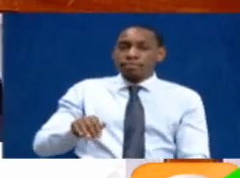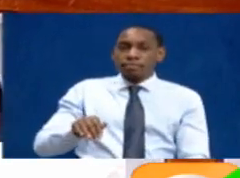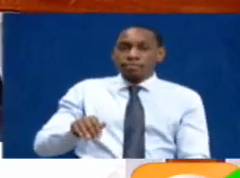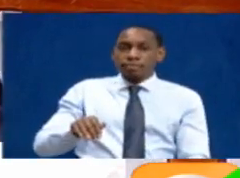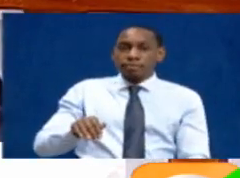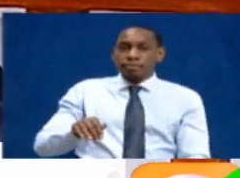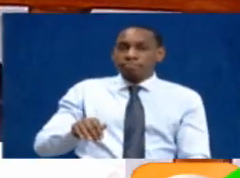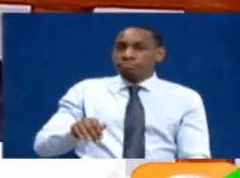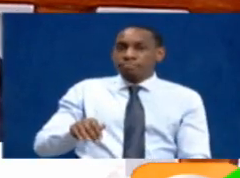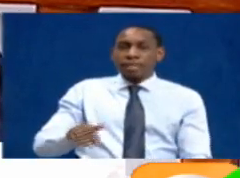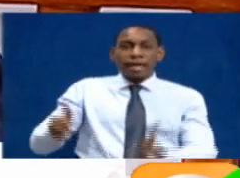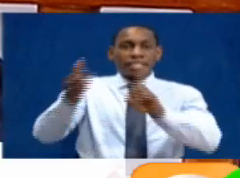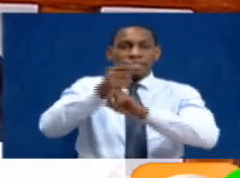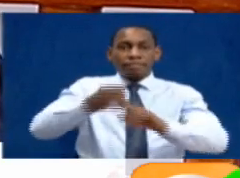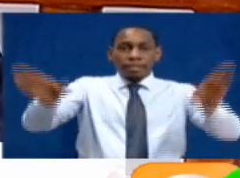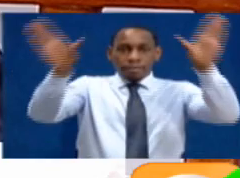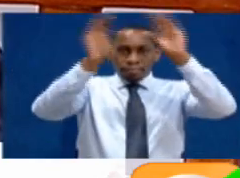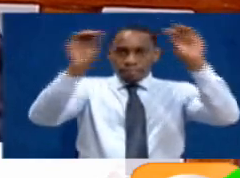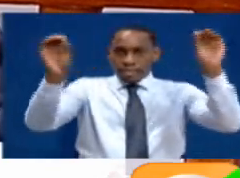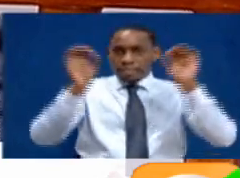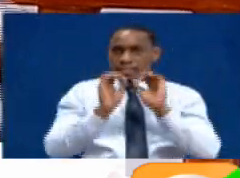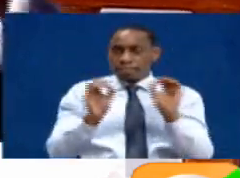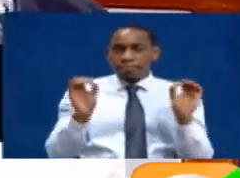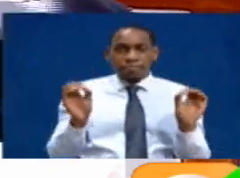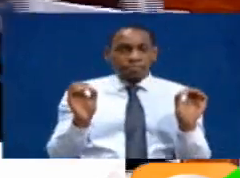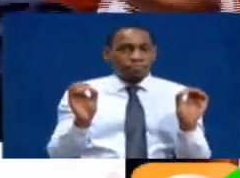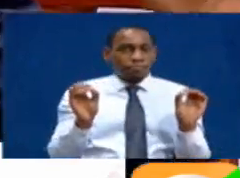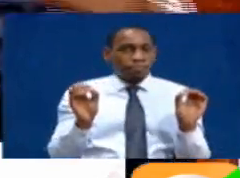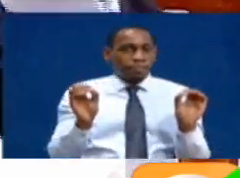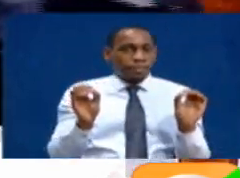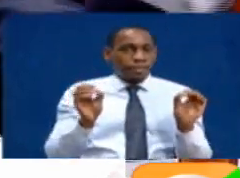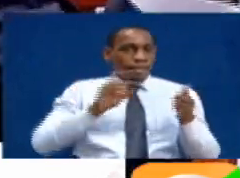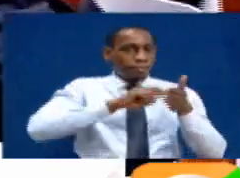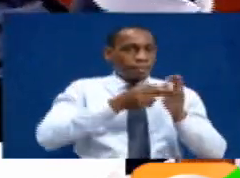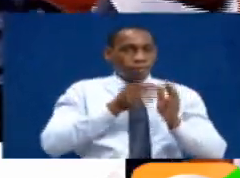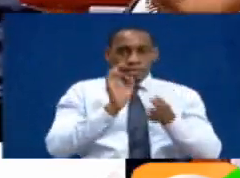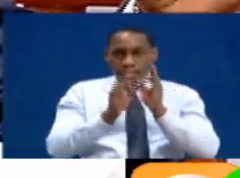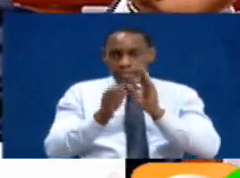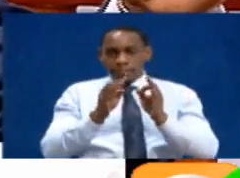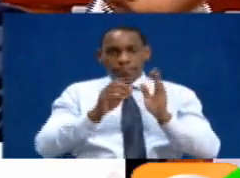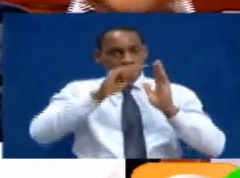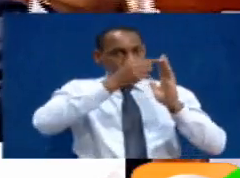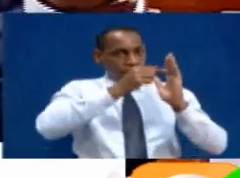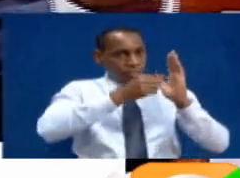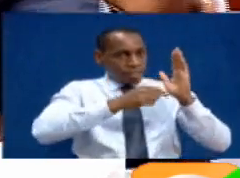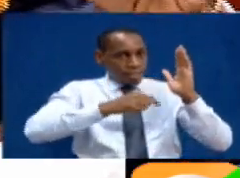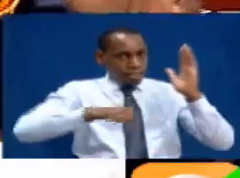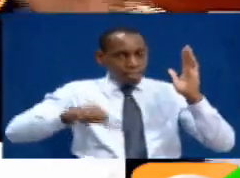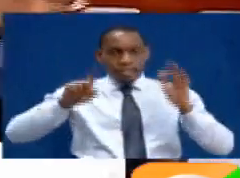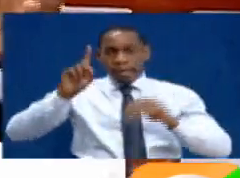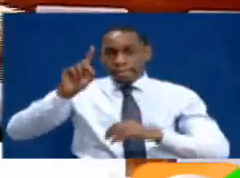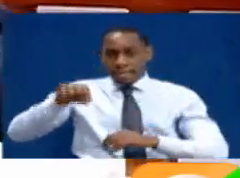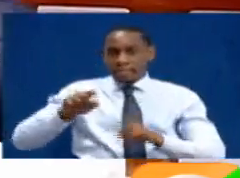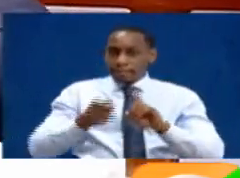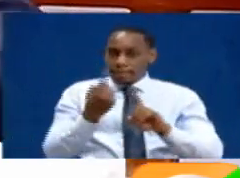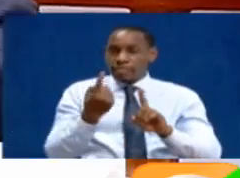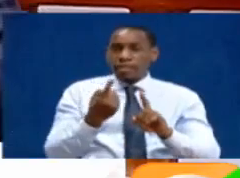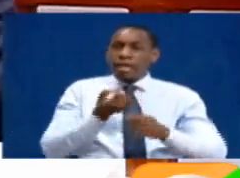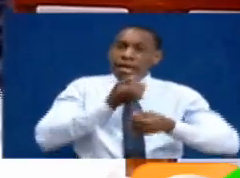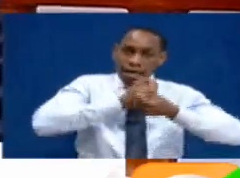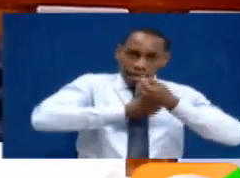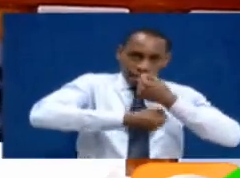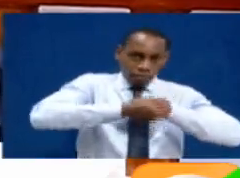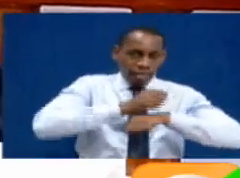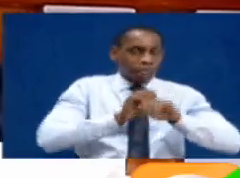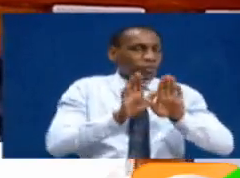never ascended to become a president. So if you put all those people down there, you must tread carefully